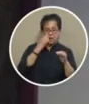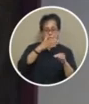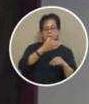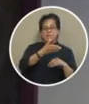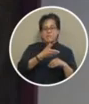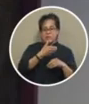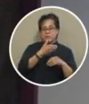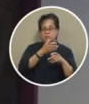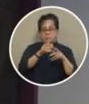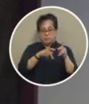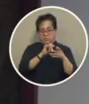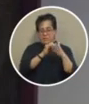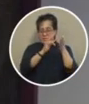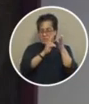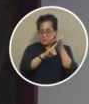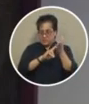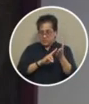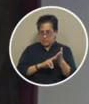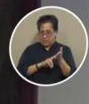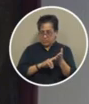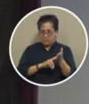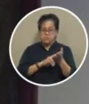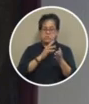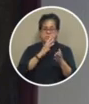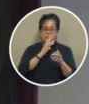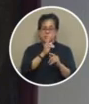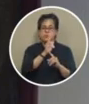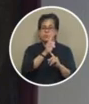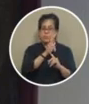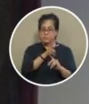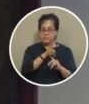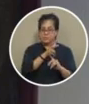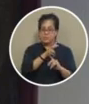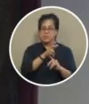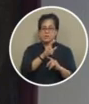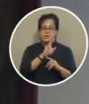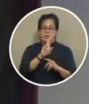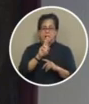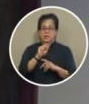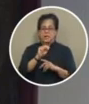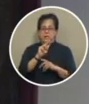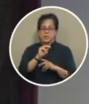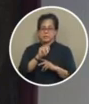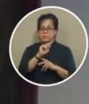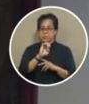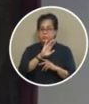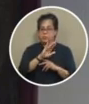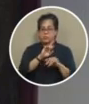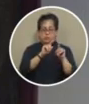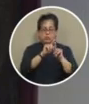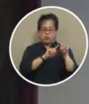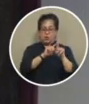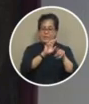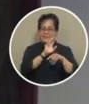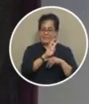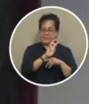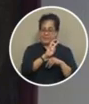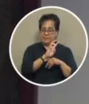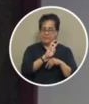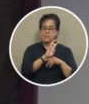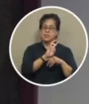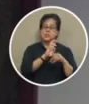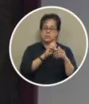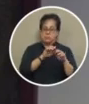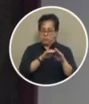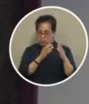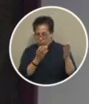each person that signed up to speak for 3 minutes. They will need to unmute their microphone by pressing *6, and they will be able to comment